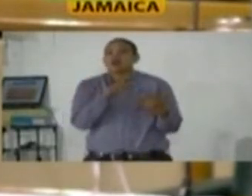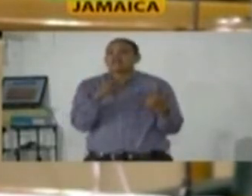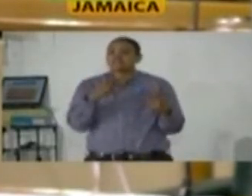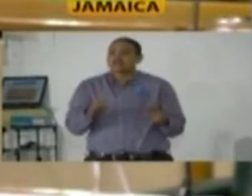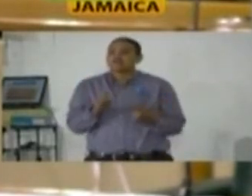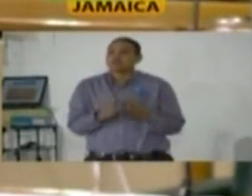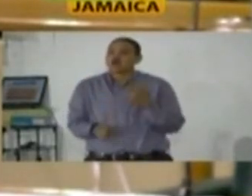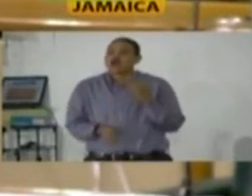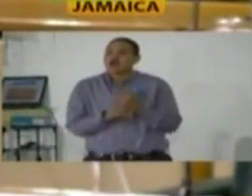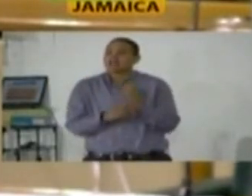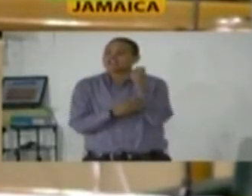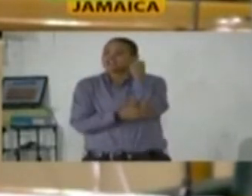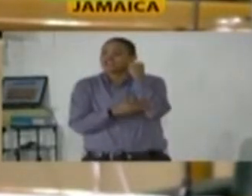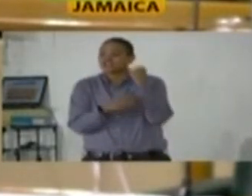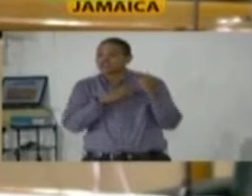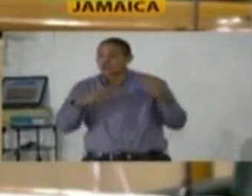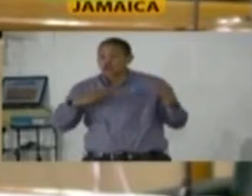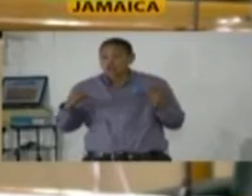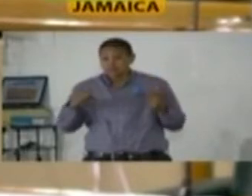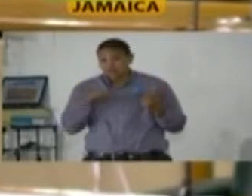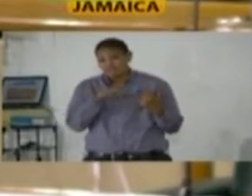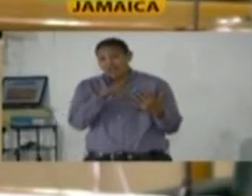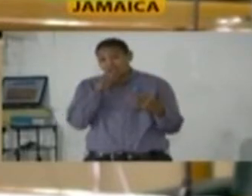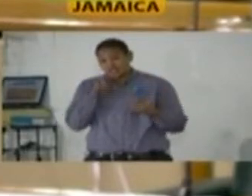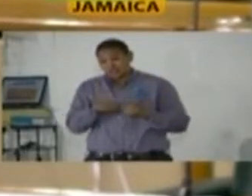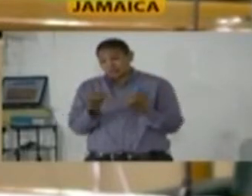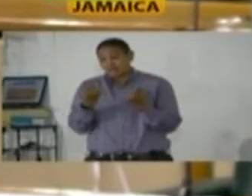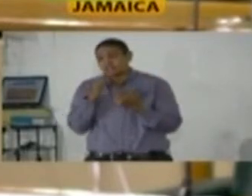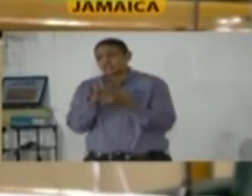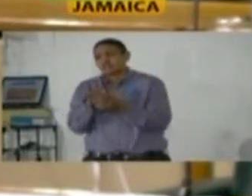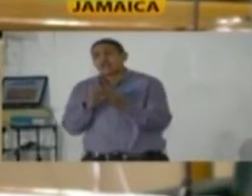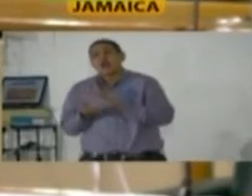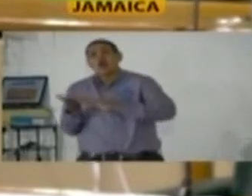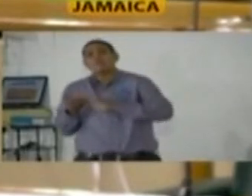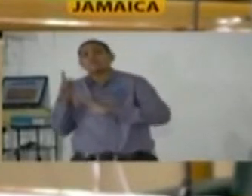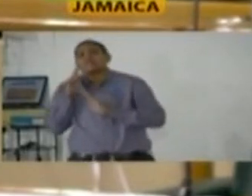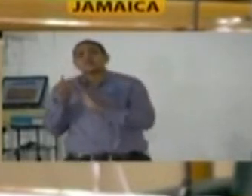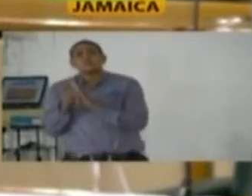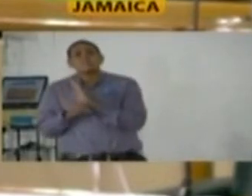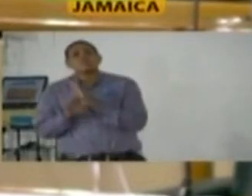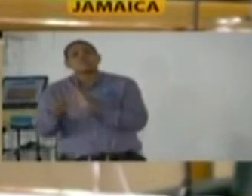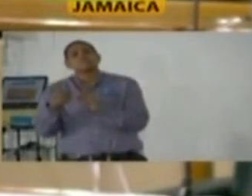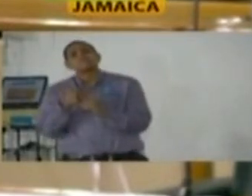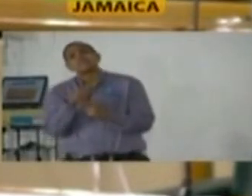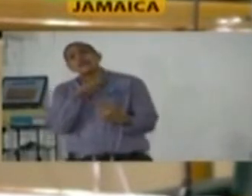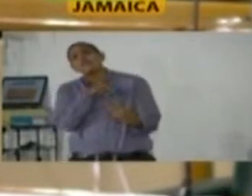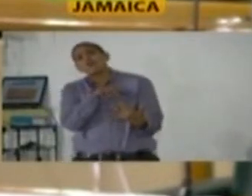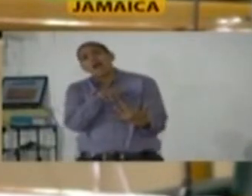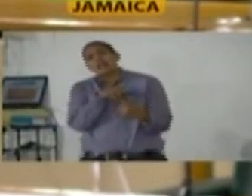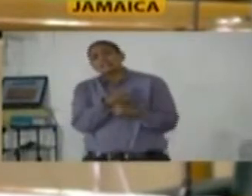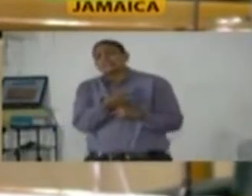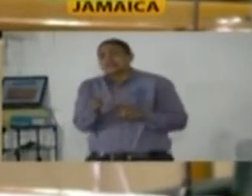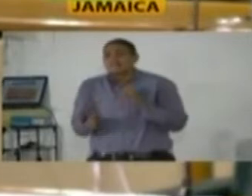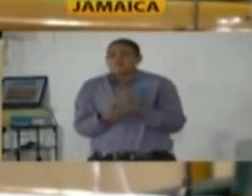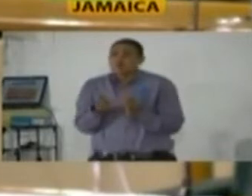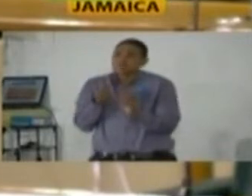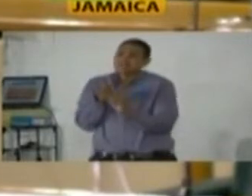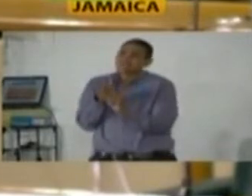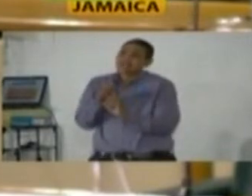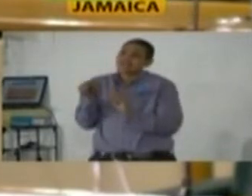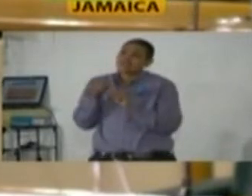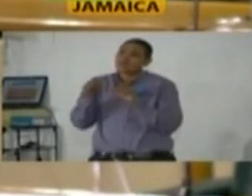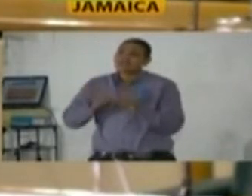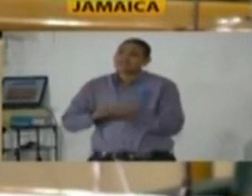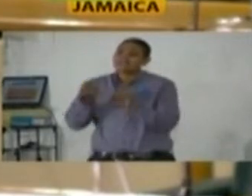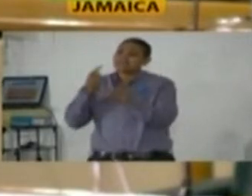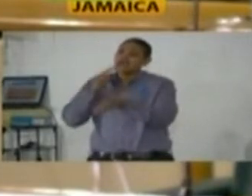the National Commission on Violence Prevention operates on the principle that violence prevention is most effective when it begins at